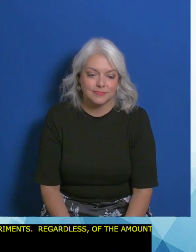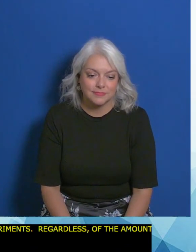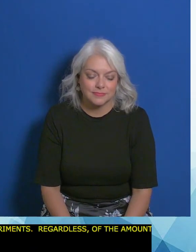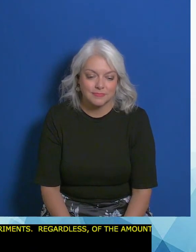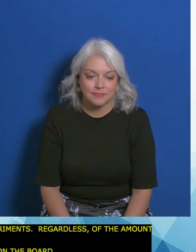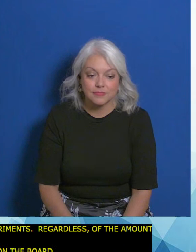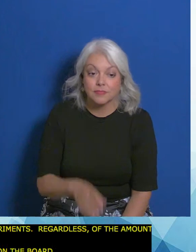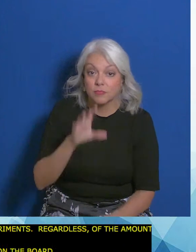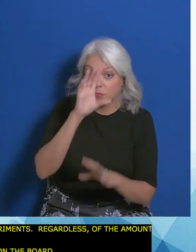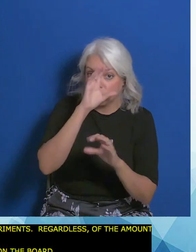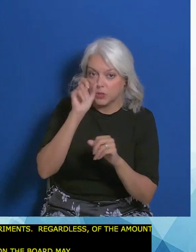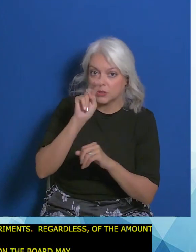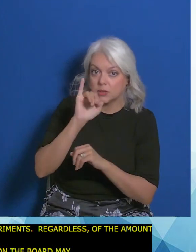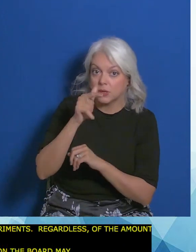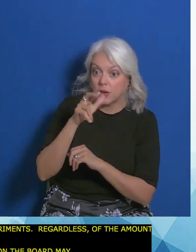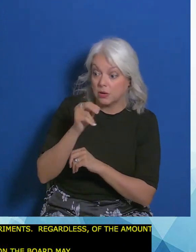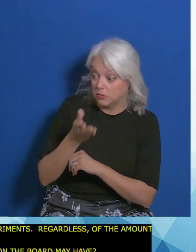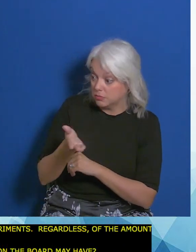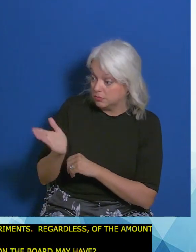Are there any questions?